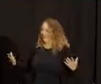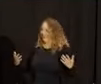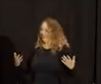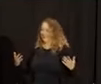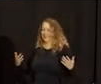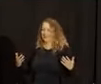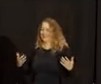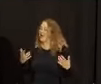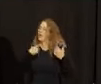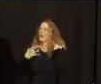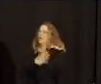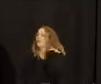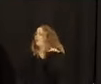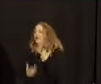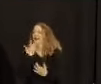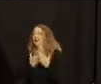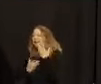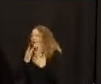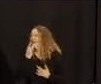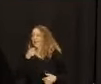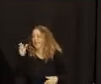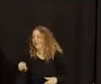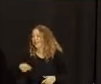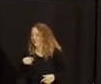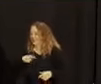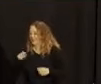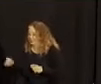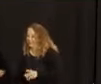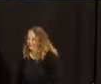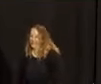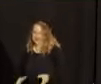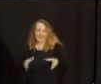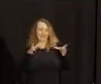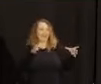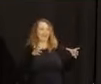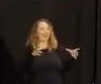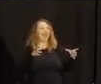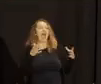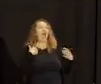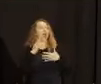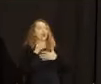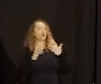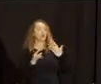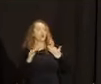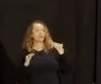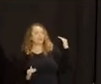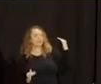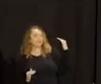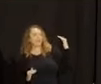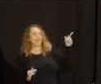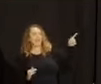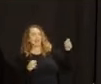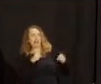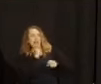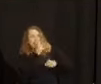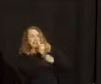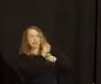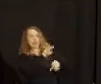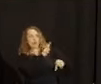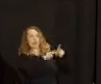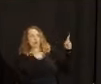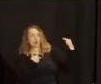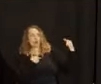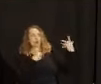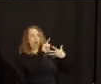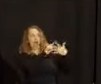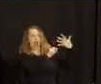poor. Because we still have less choices than our siblings without disabilities, and that's crap. You know,